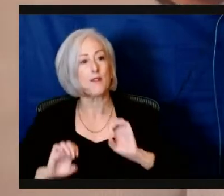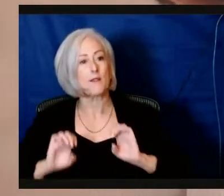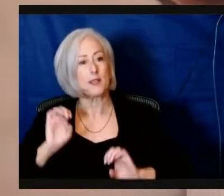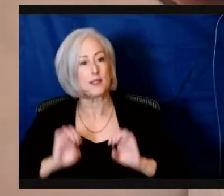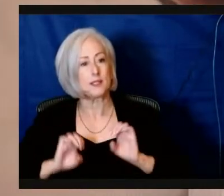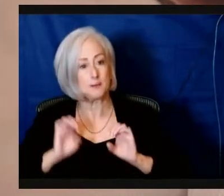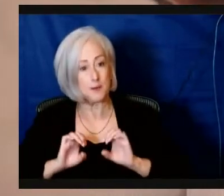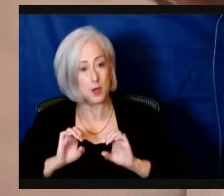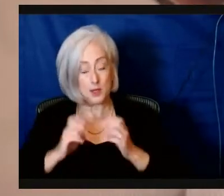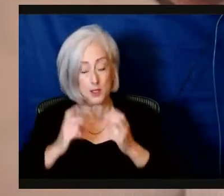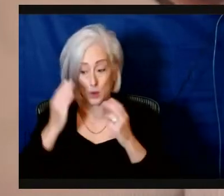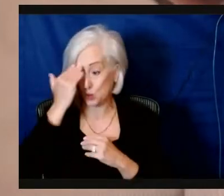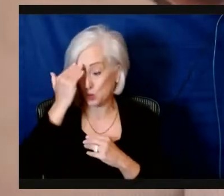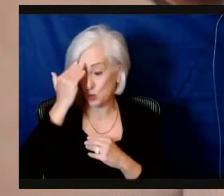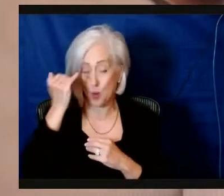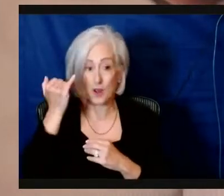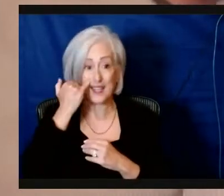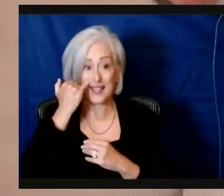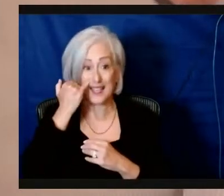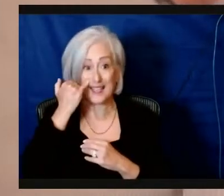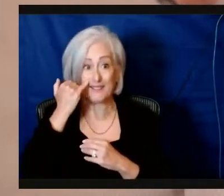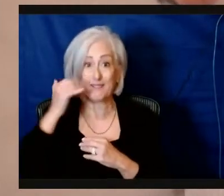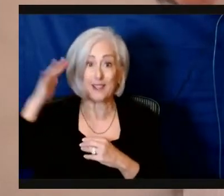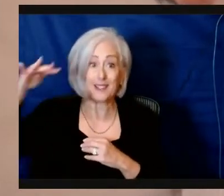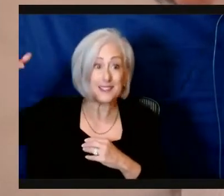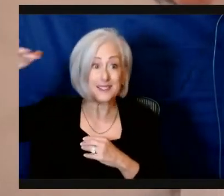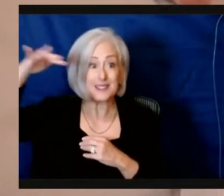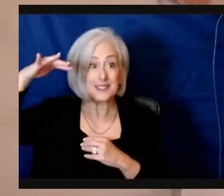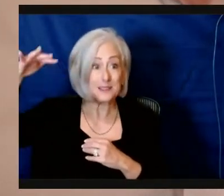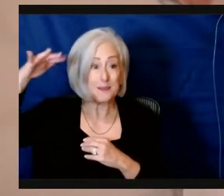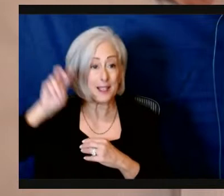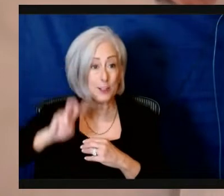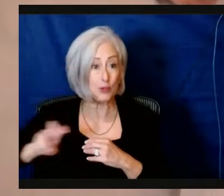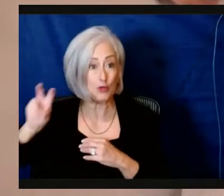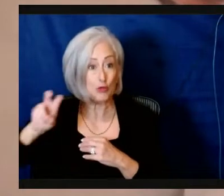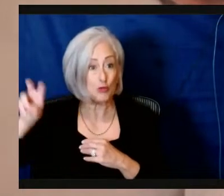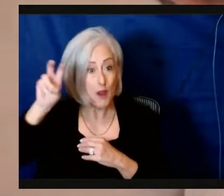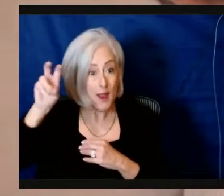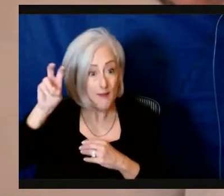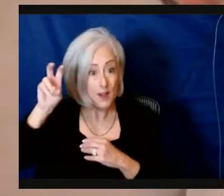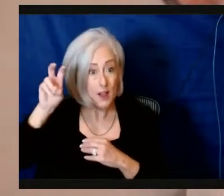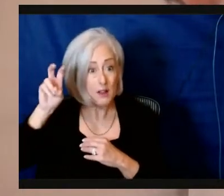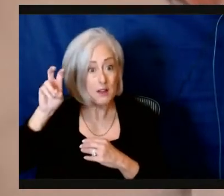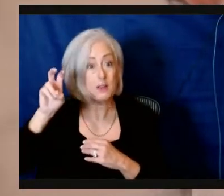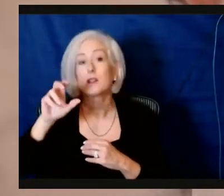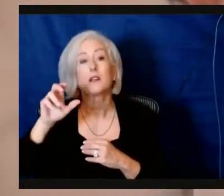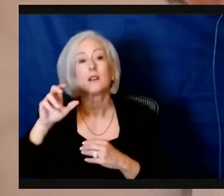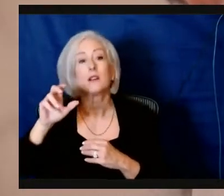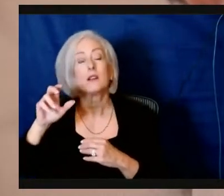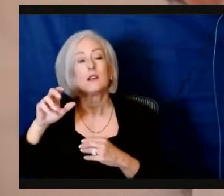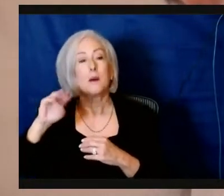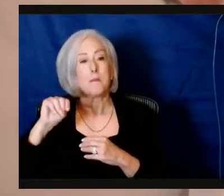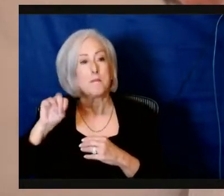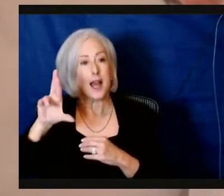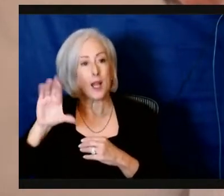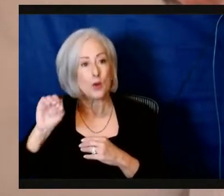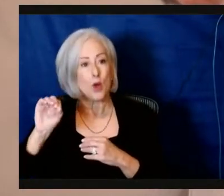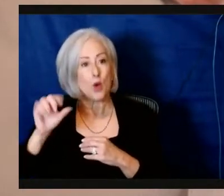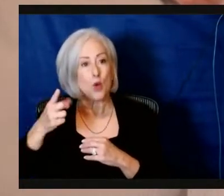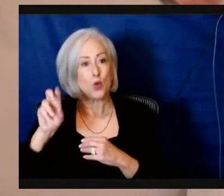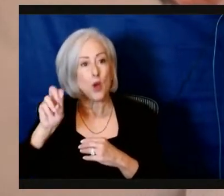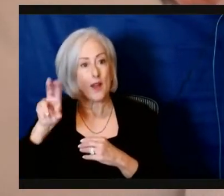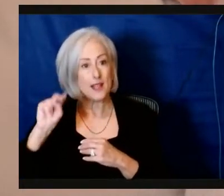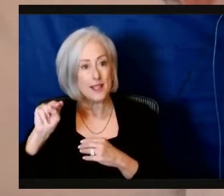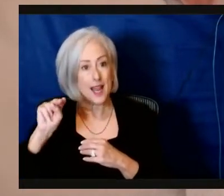travel with its stressful components, microgravity and ionizing radiation that occurs in the International